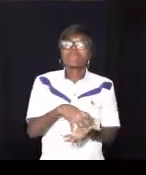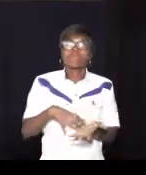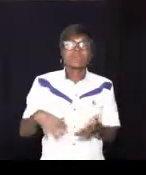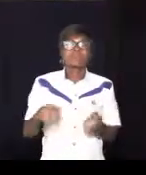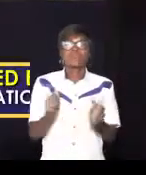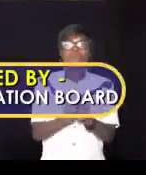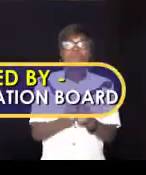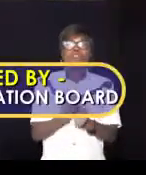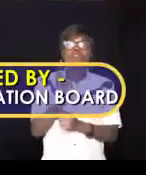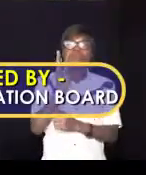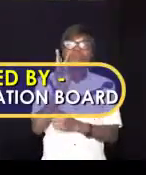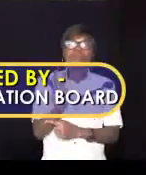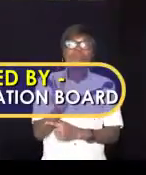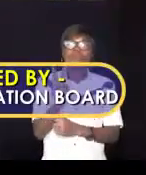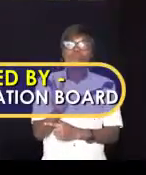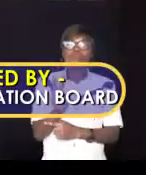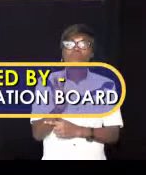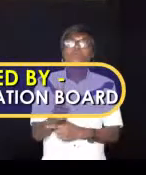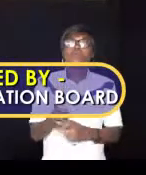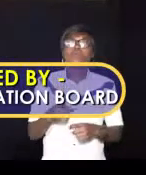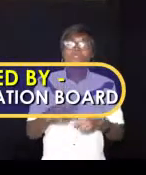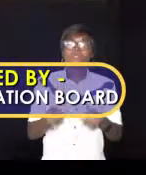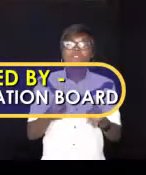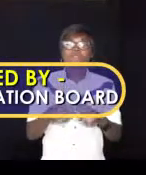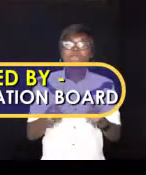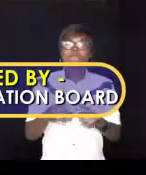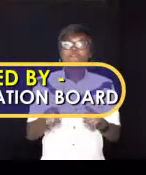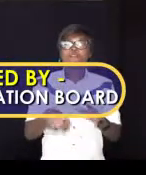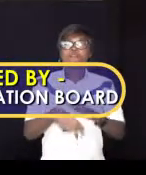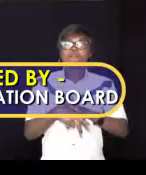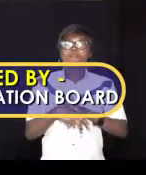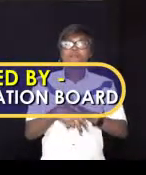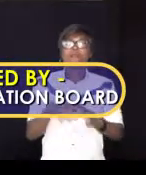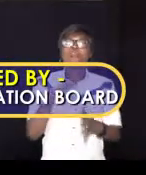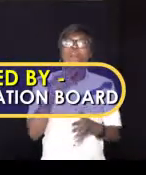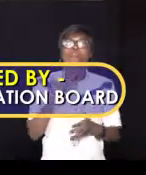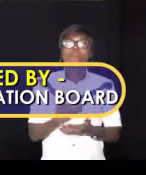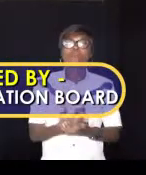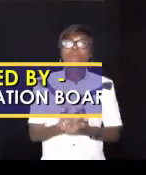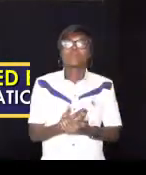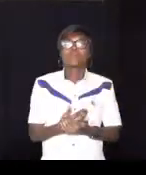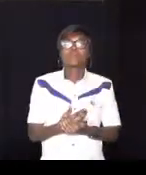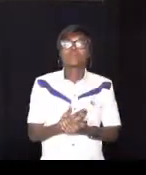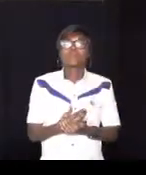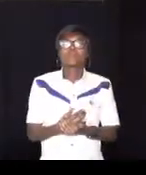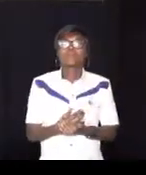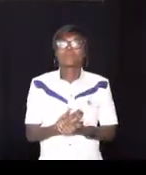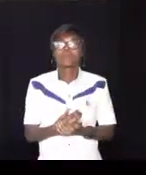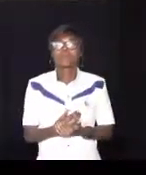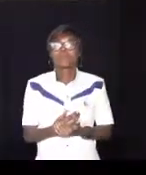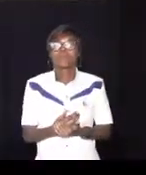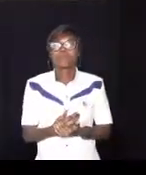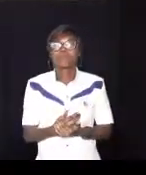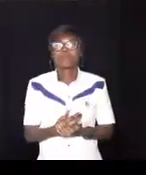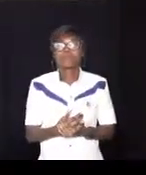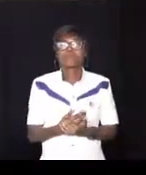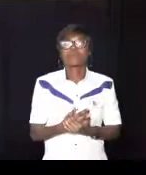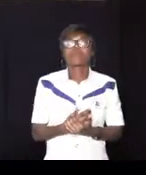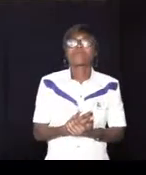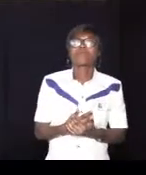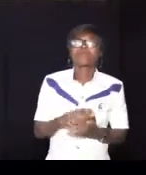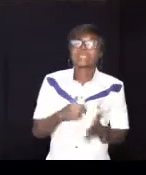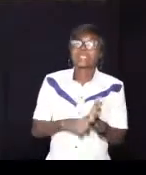are colors we get from mixing 2 different colors. 2 different